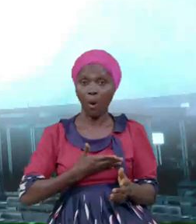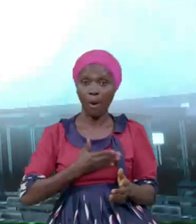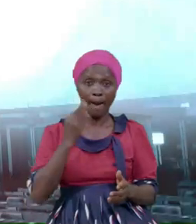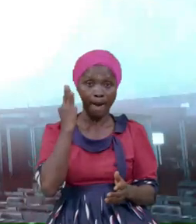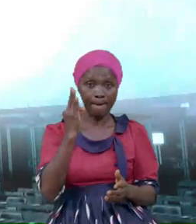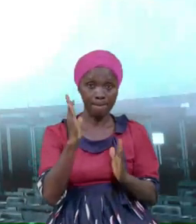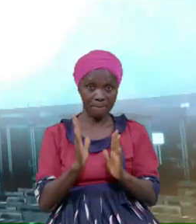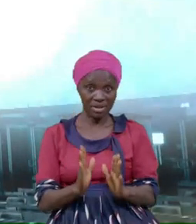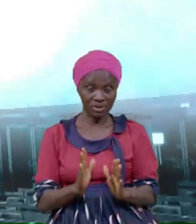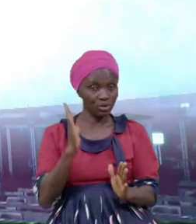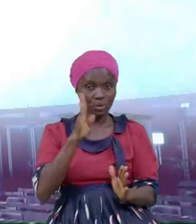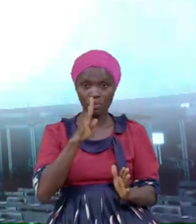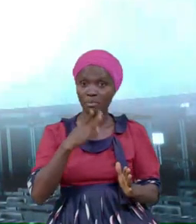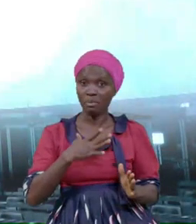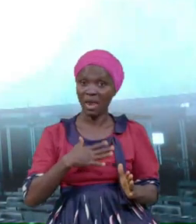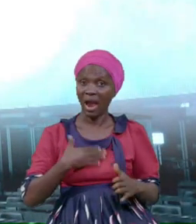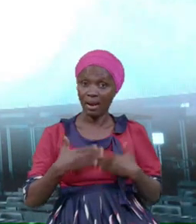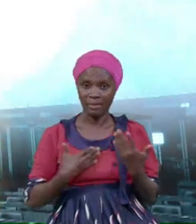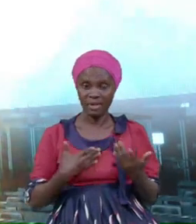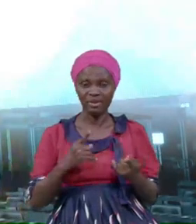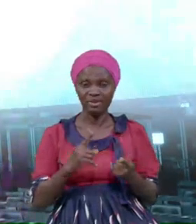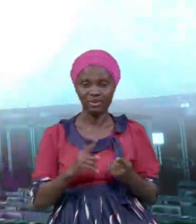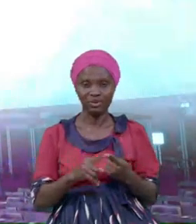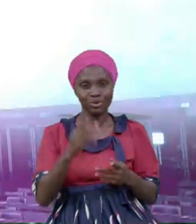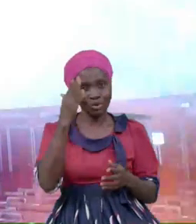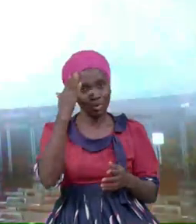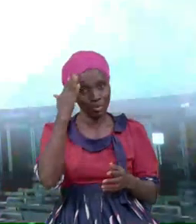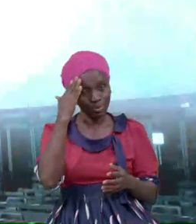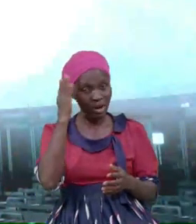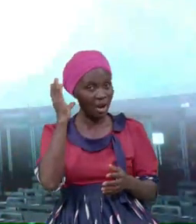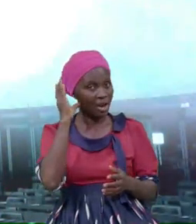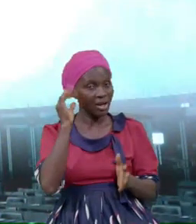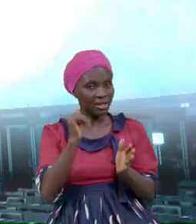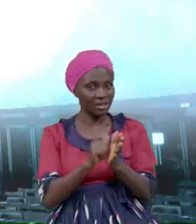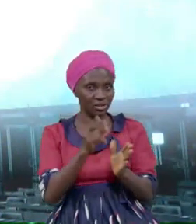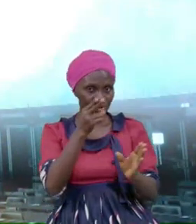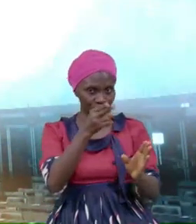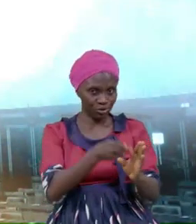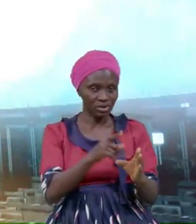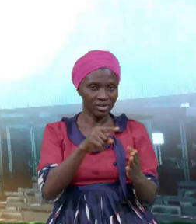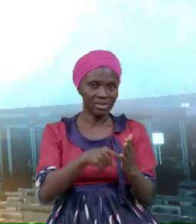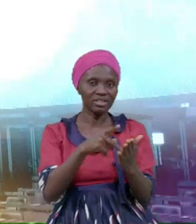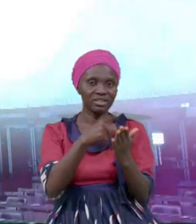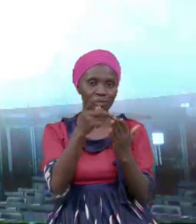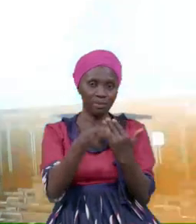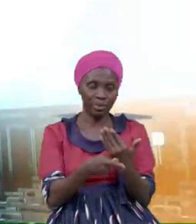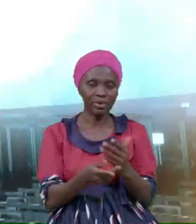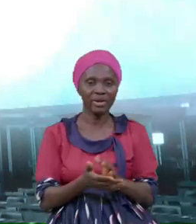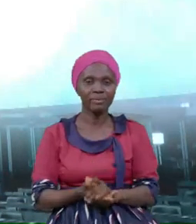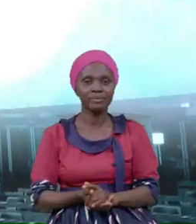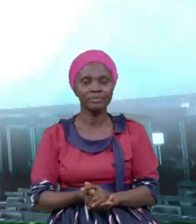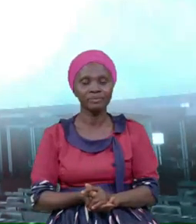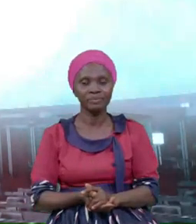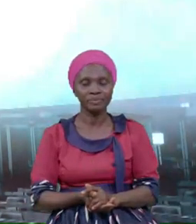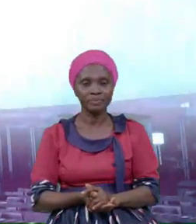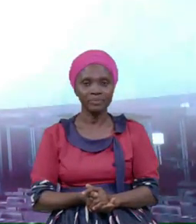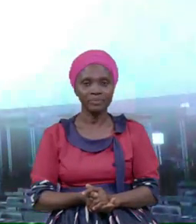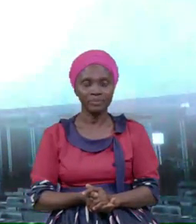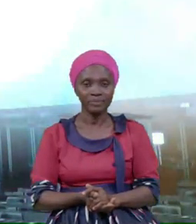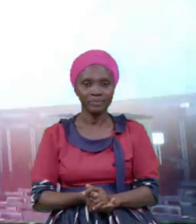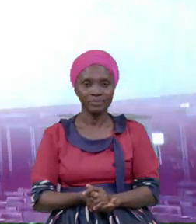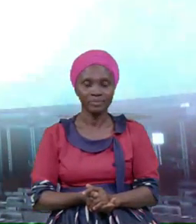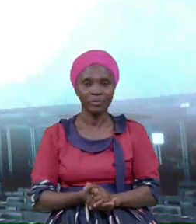banquet. But for those in Alpha location here, the Believers Banquet will be on